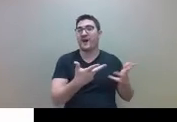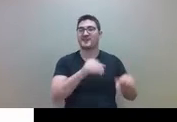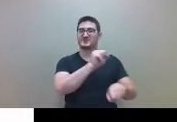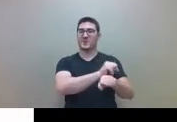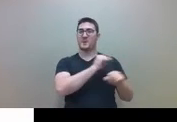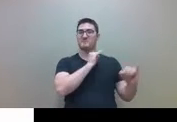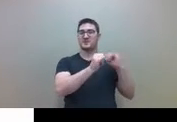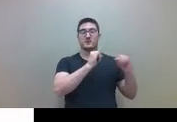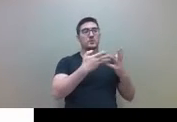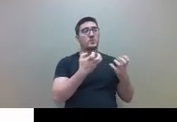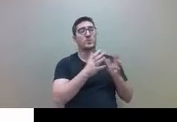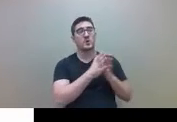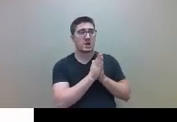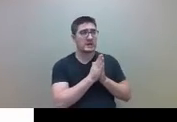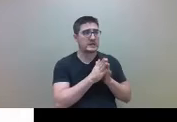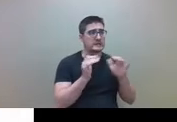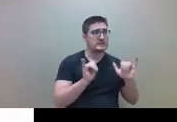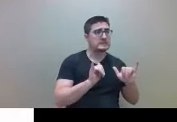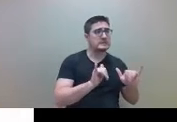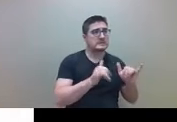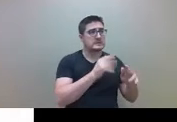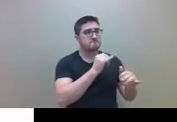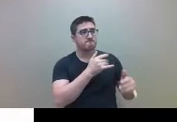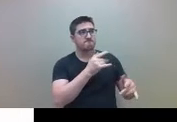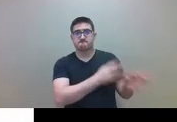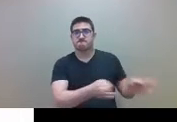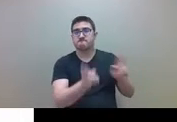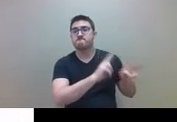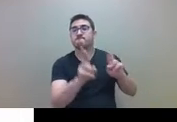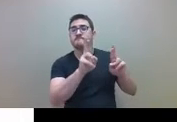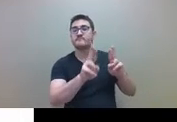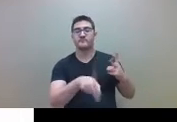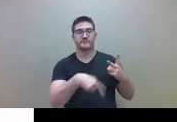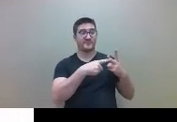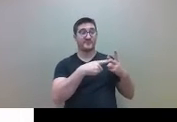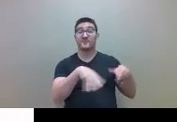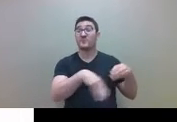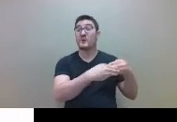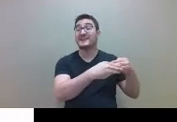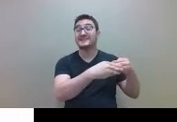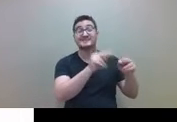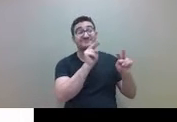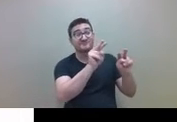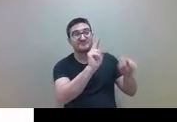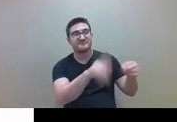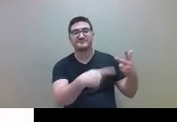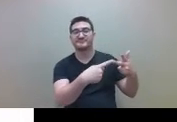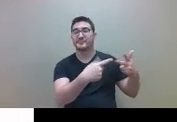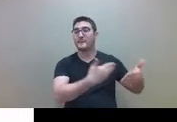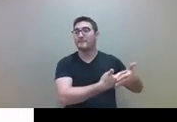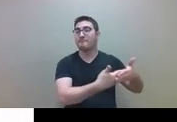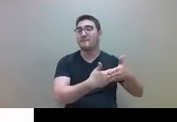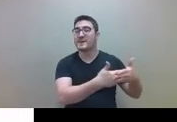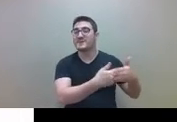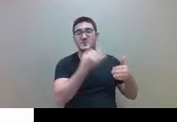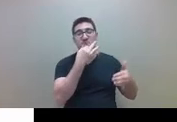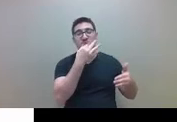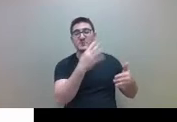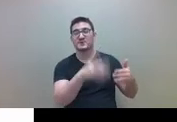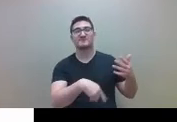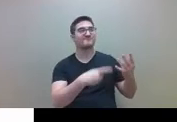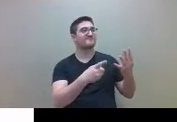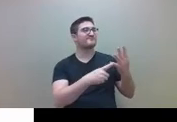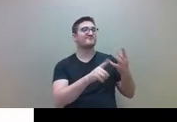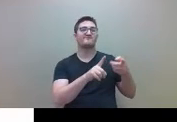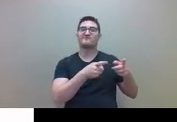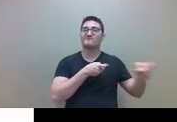that you really, really want, upcoming party, a wedding, babies coming. These, you're running for a